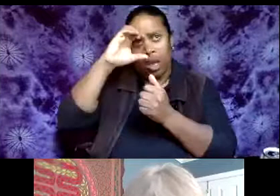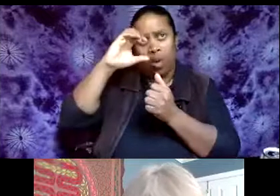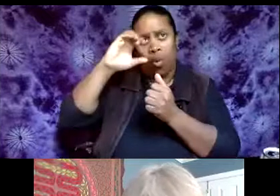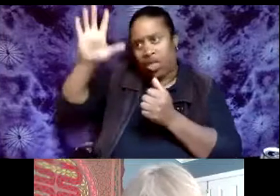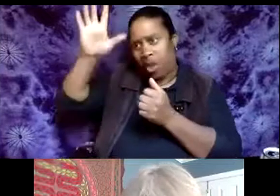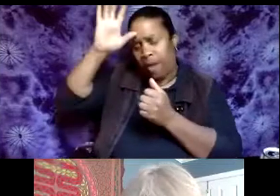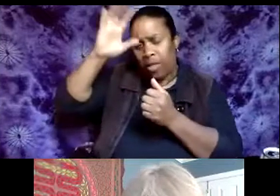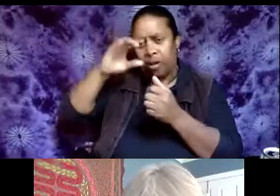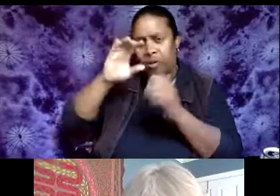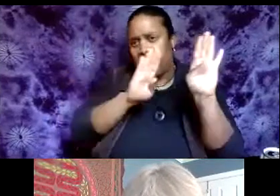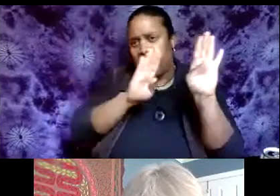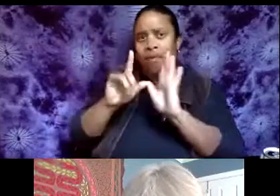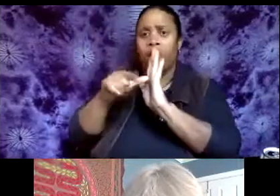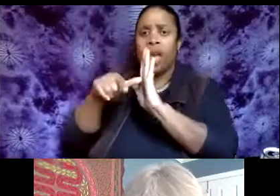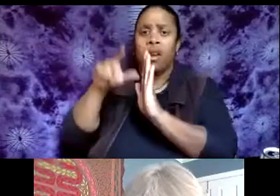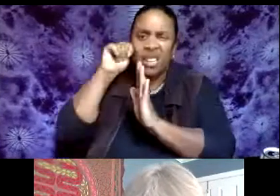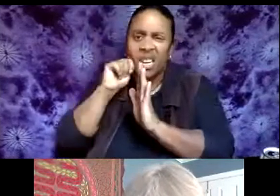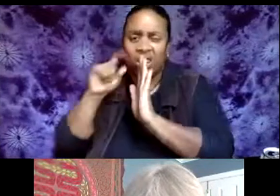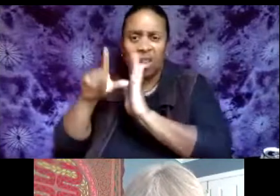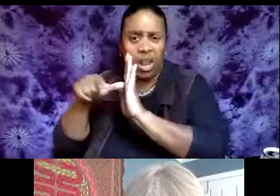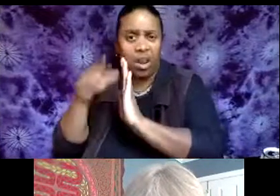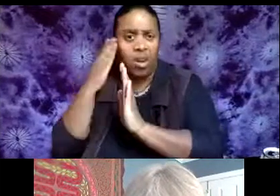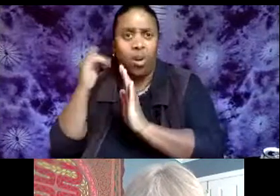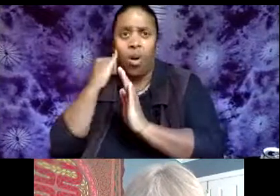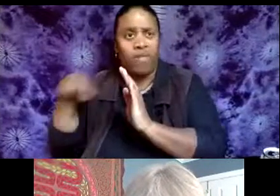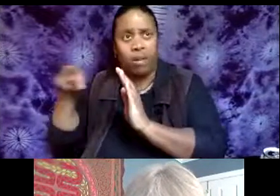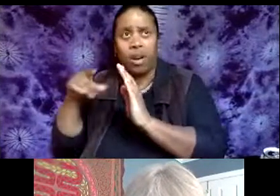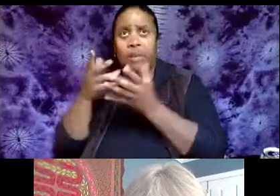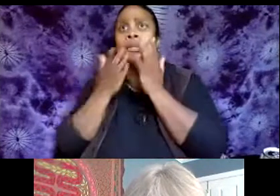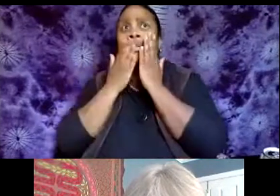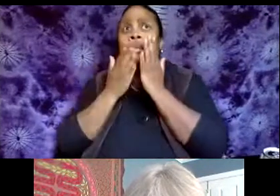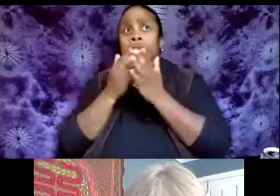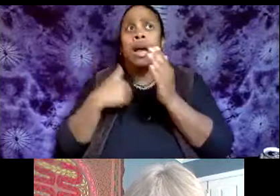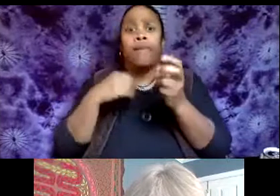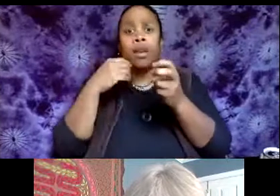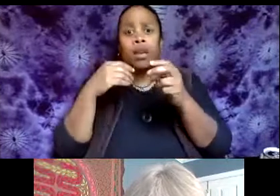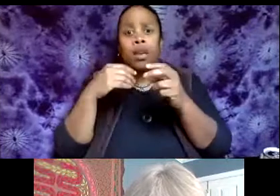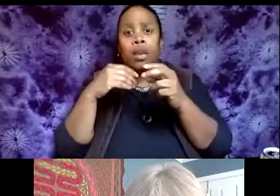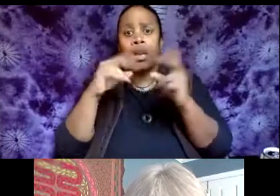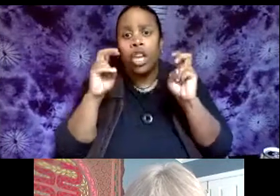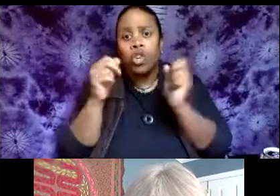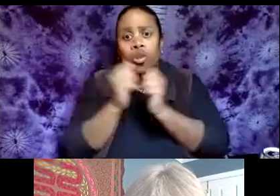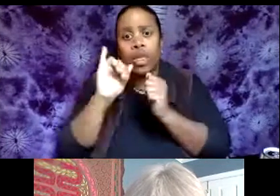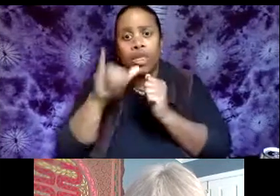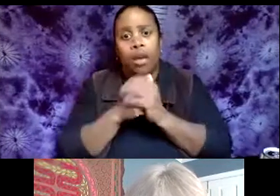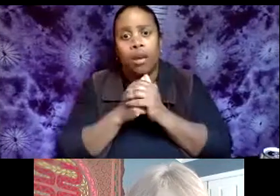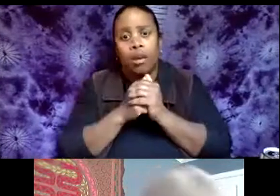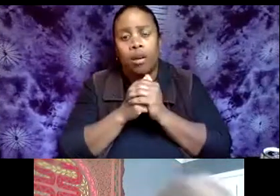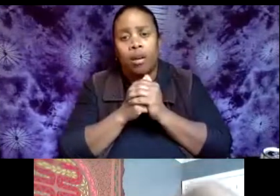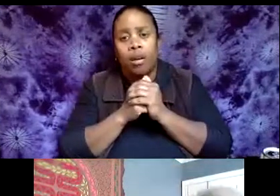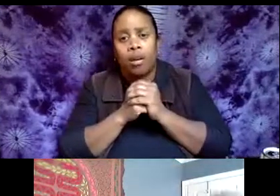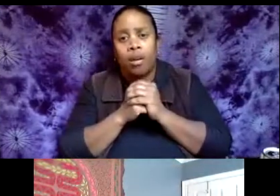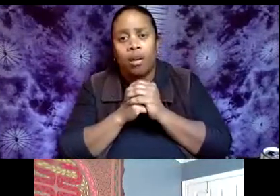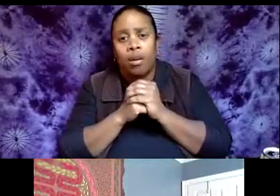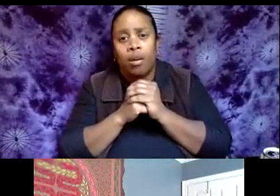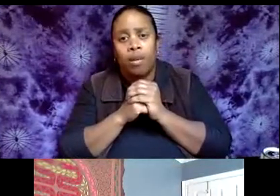mentioned just that. know that's one of the hardest things too as a kid, or hardest things as an adult, as a parent, finally getting rid of some of the narcissist in your life. And then one of the kids